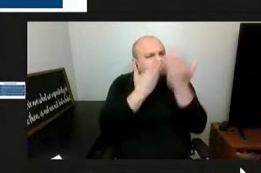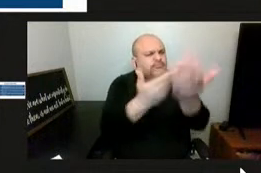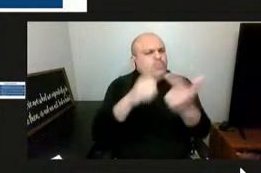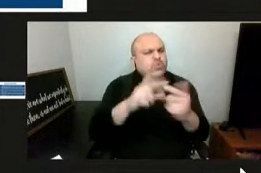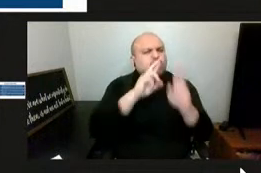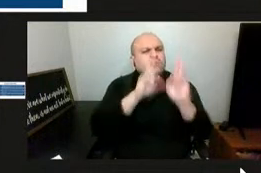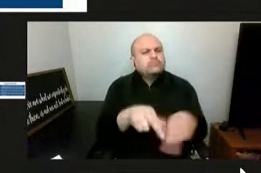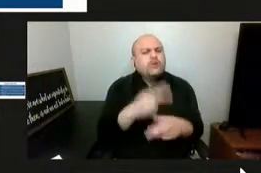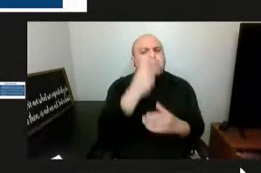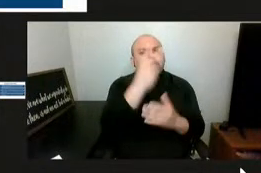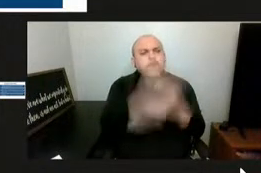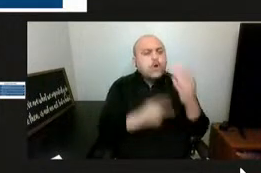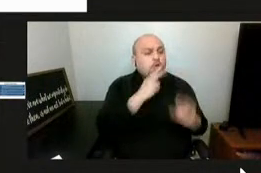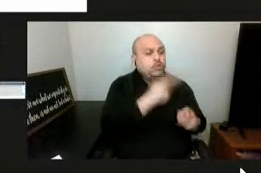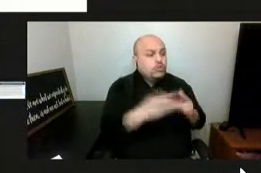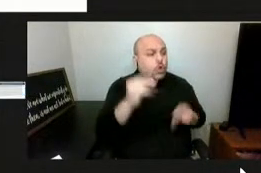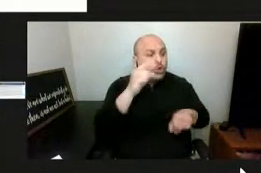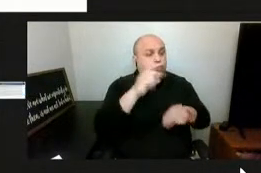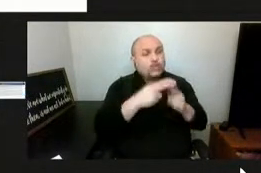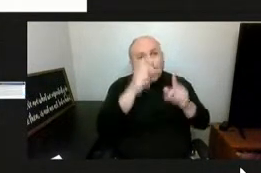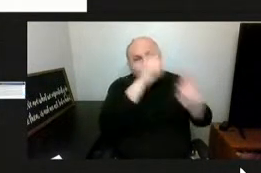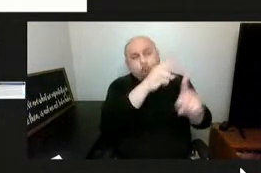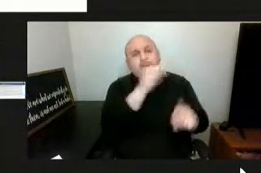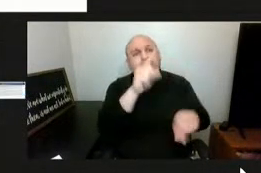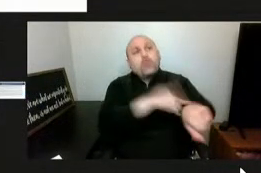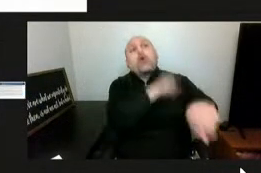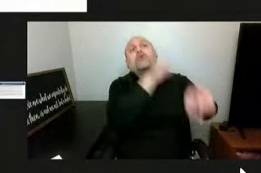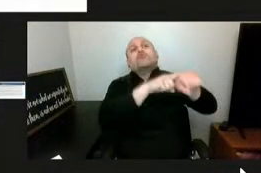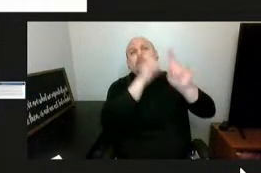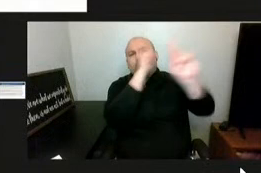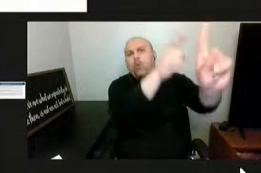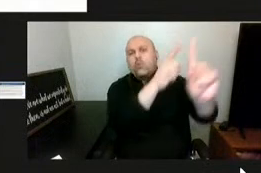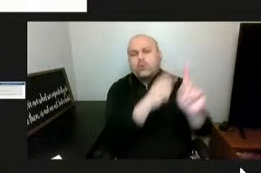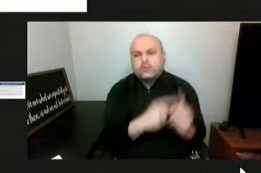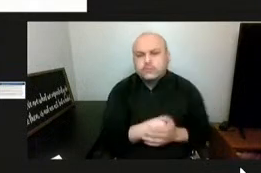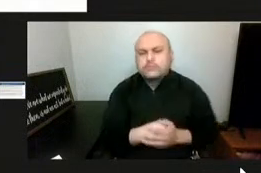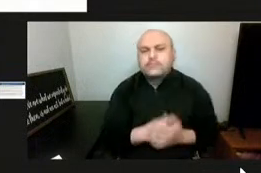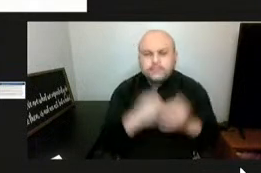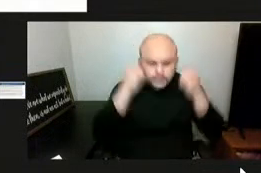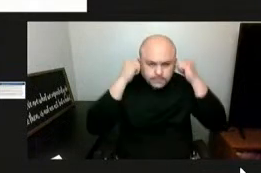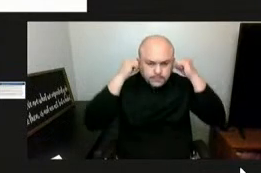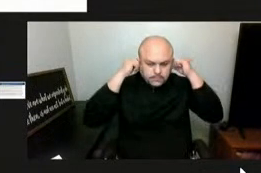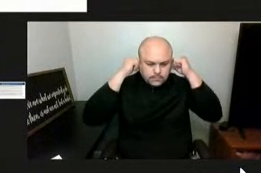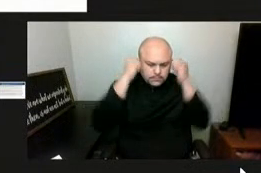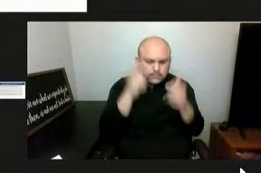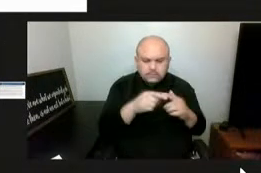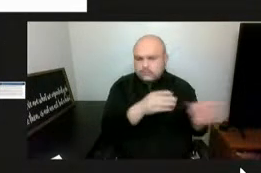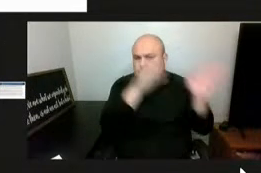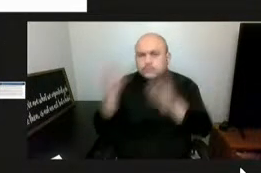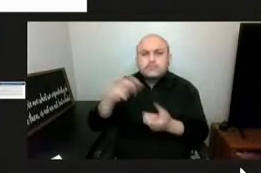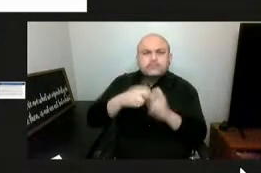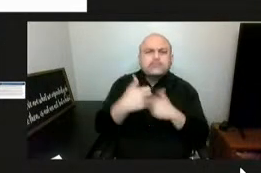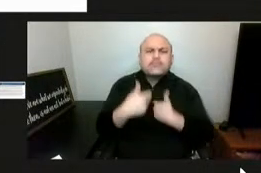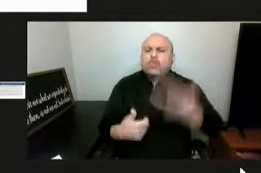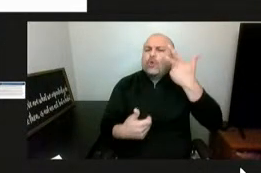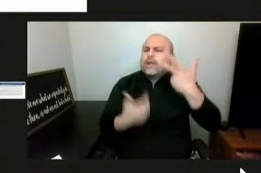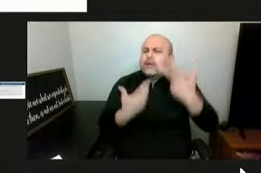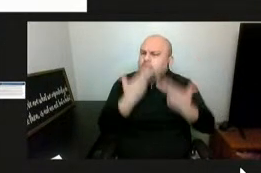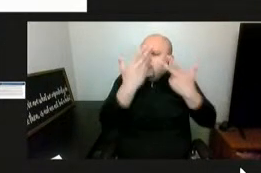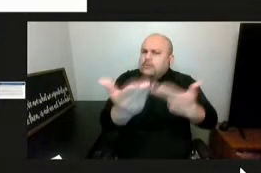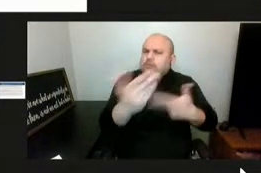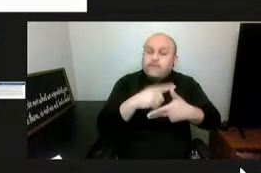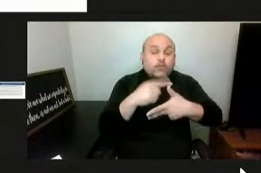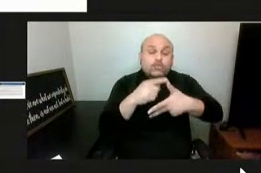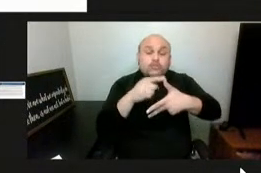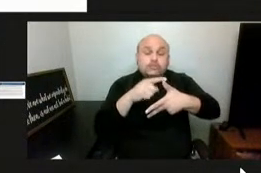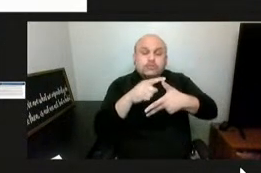short and long term. So next slide, please. Thank you. So to respond to problem one, we have 3 recommendations. First, in order